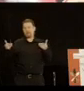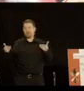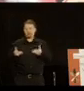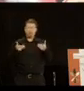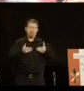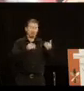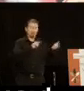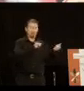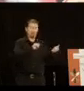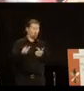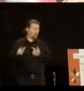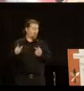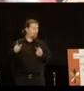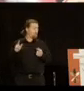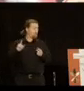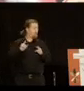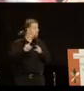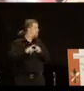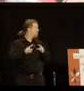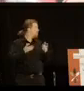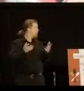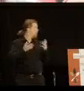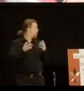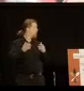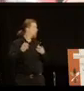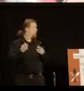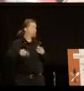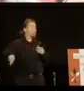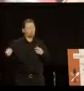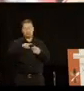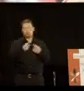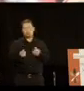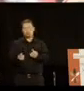would, come on up and join me on the stage.